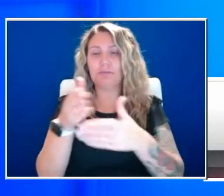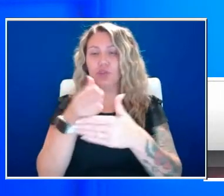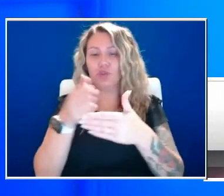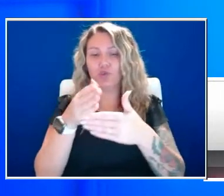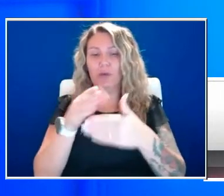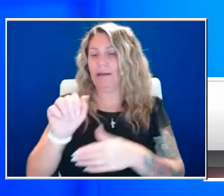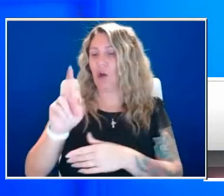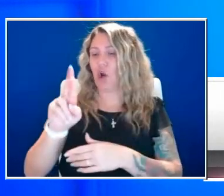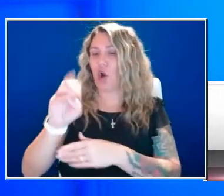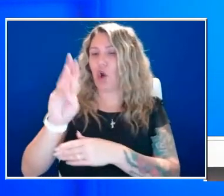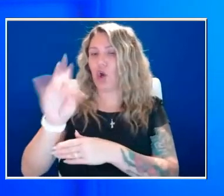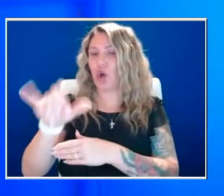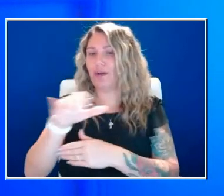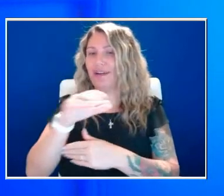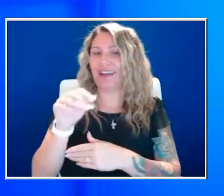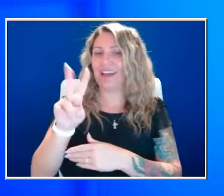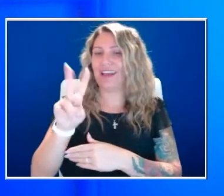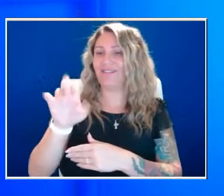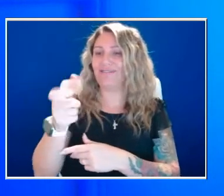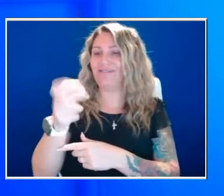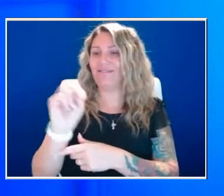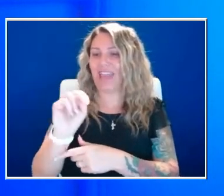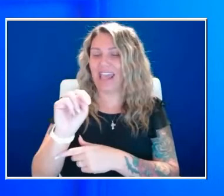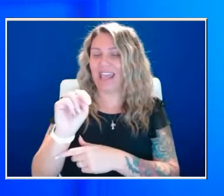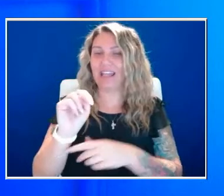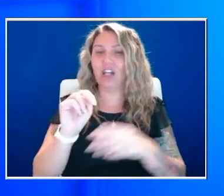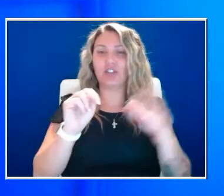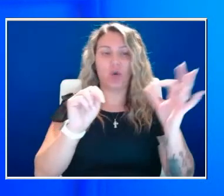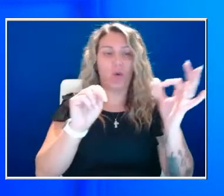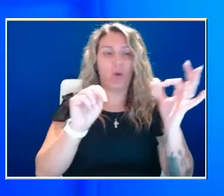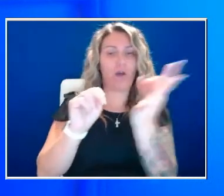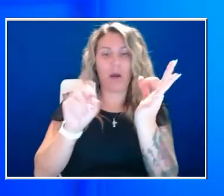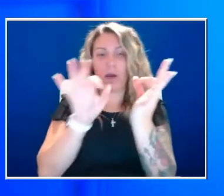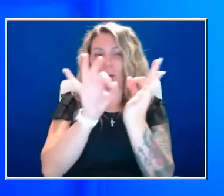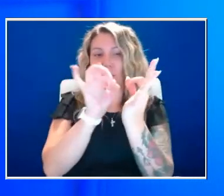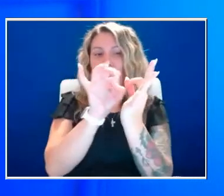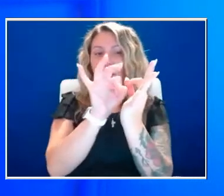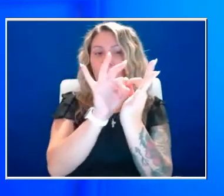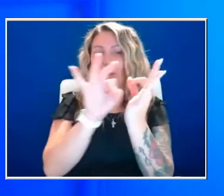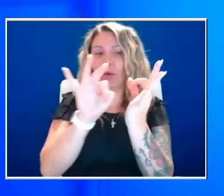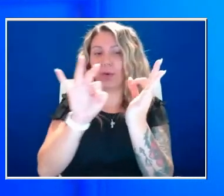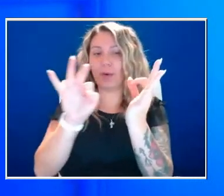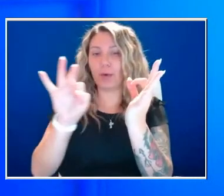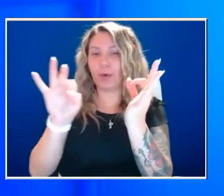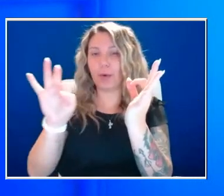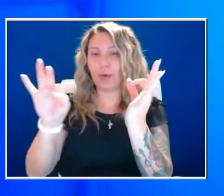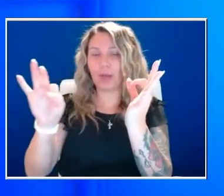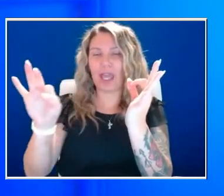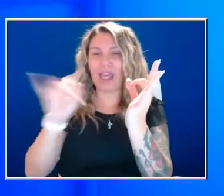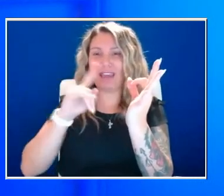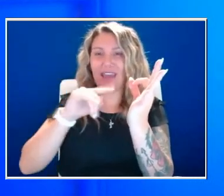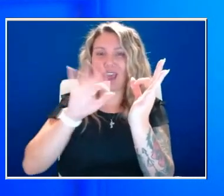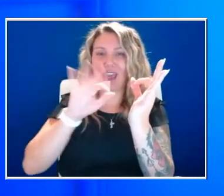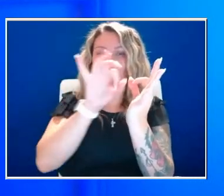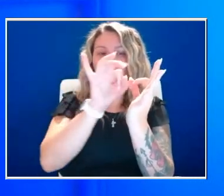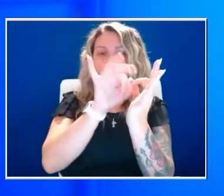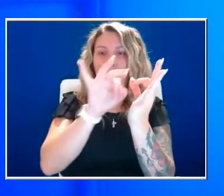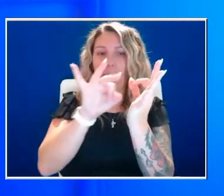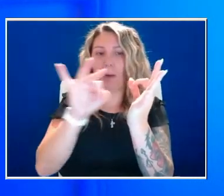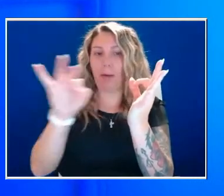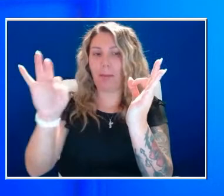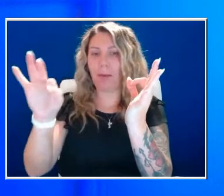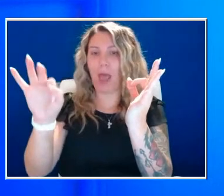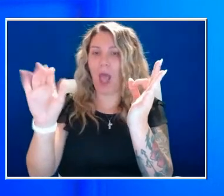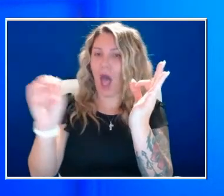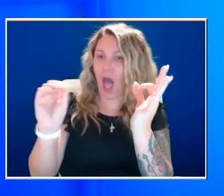These are the tiny blood vessels where blood cells are supposed to march one by one. This is where oxygen gets out and carbon dioxide gets back into the